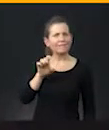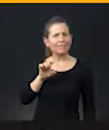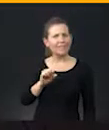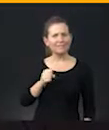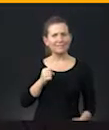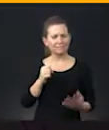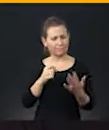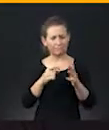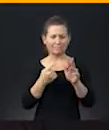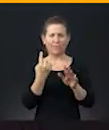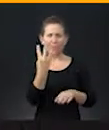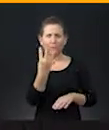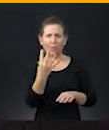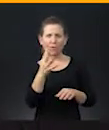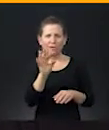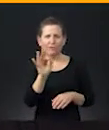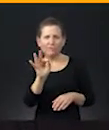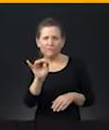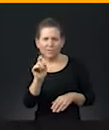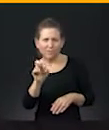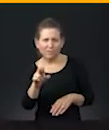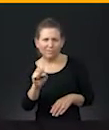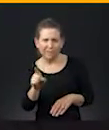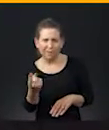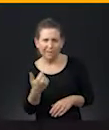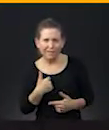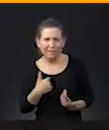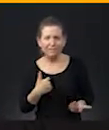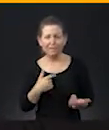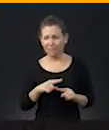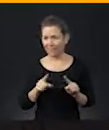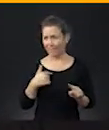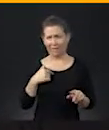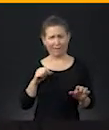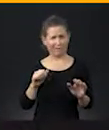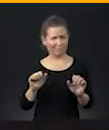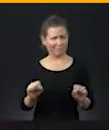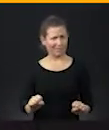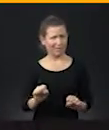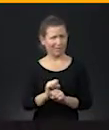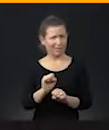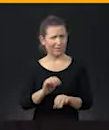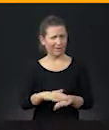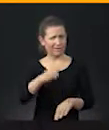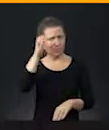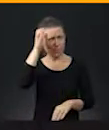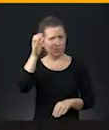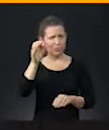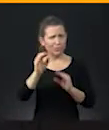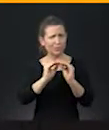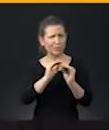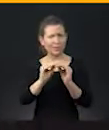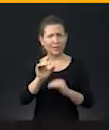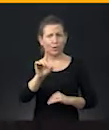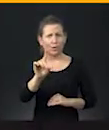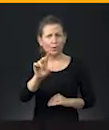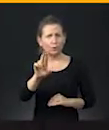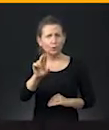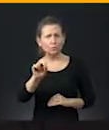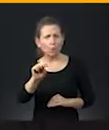don't have legs, or I have 4 fingers, and I'm able to, you know, work on a computer,